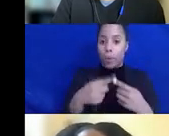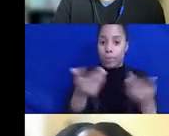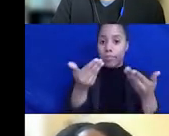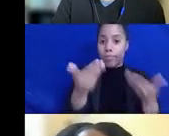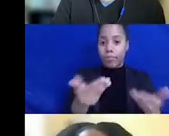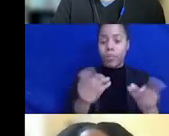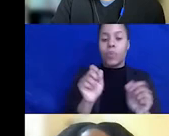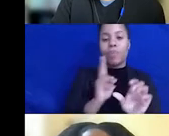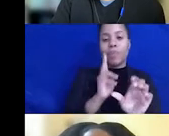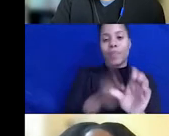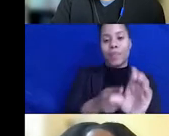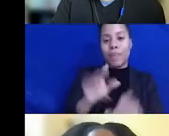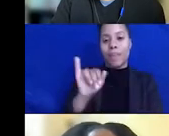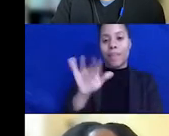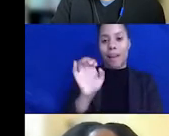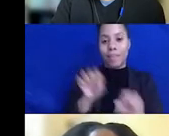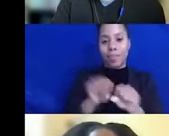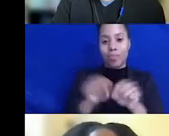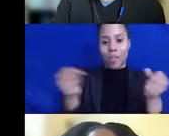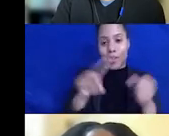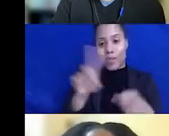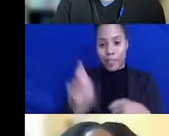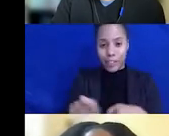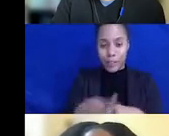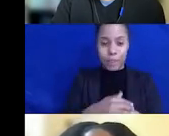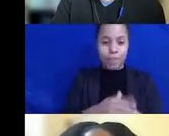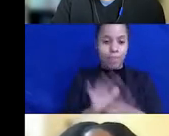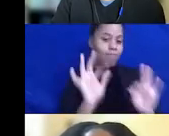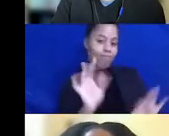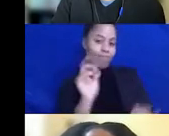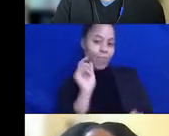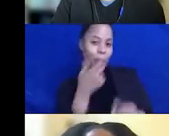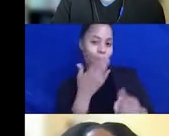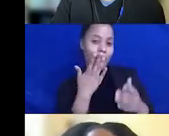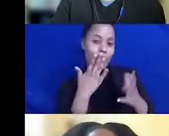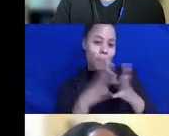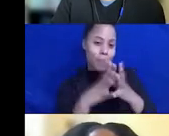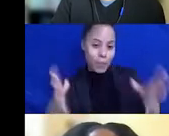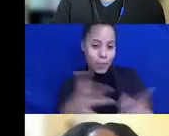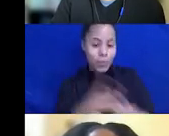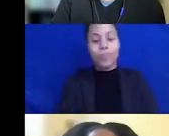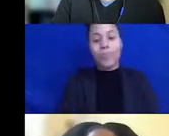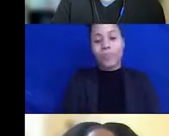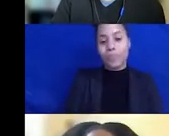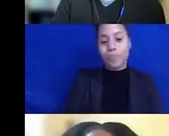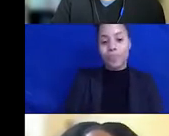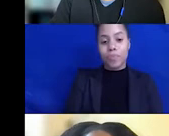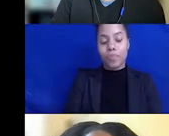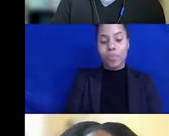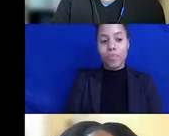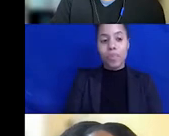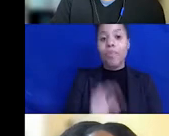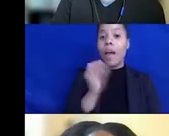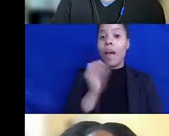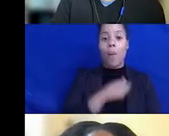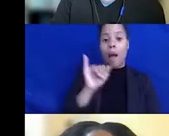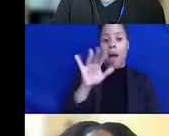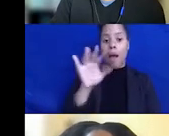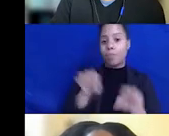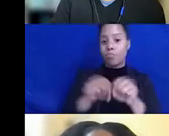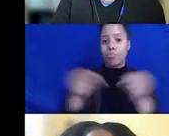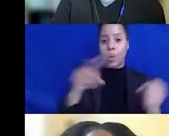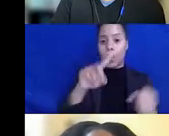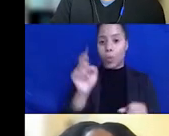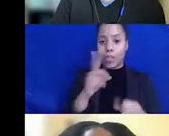question. Cool. Thanks so much. So our icebreaker question for